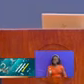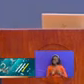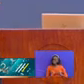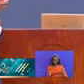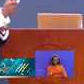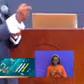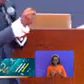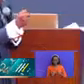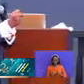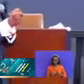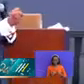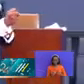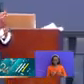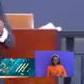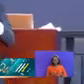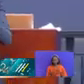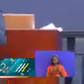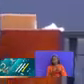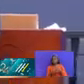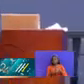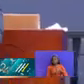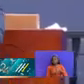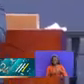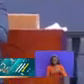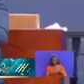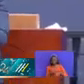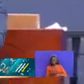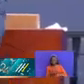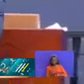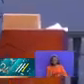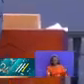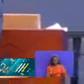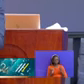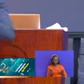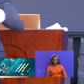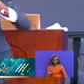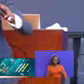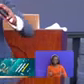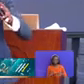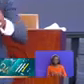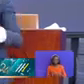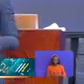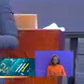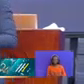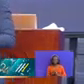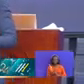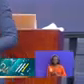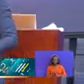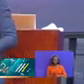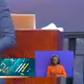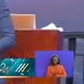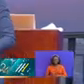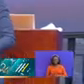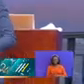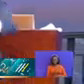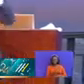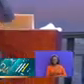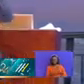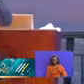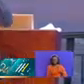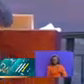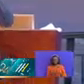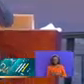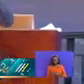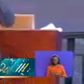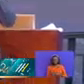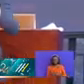that he perfected Priestly good but there was no balance between kingship and priesthood am